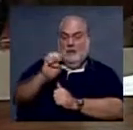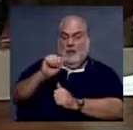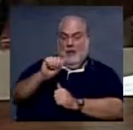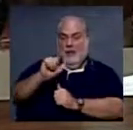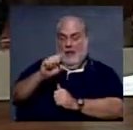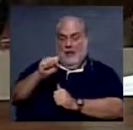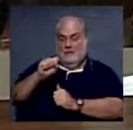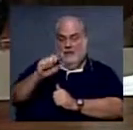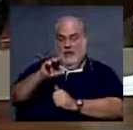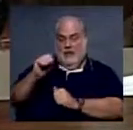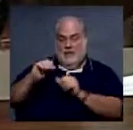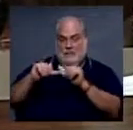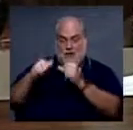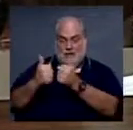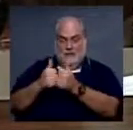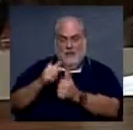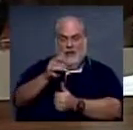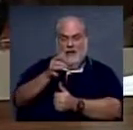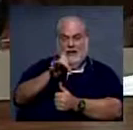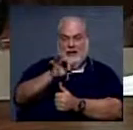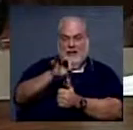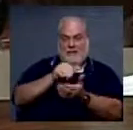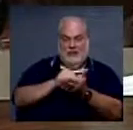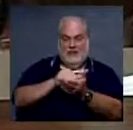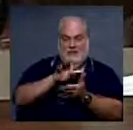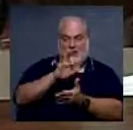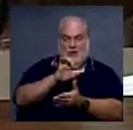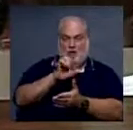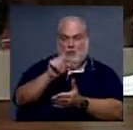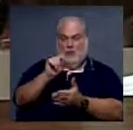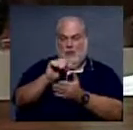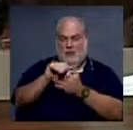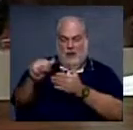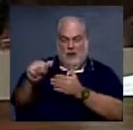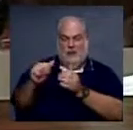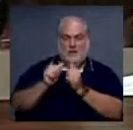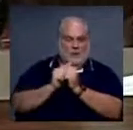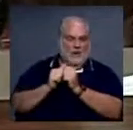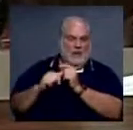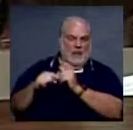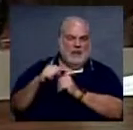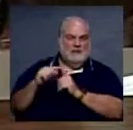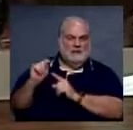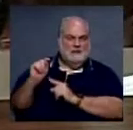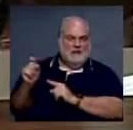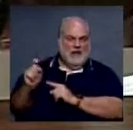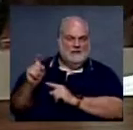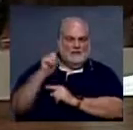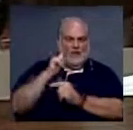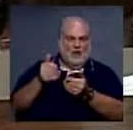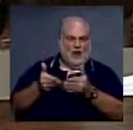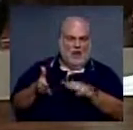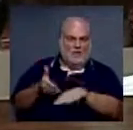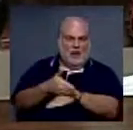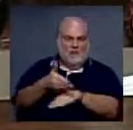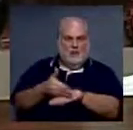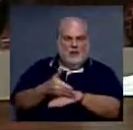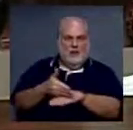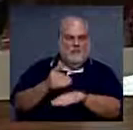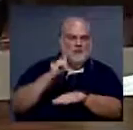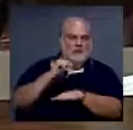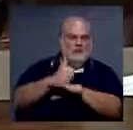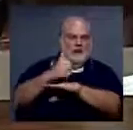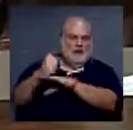in the amount of $89,920 plus applicable taxes for Infor loss and upgrade and installation services, and